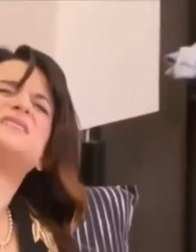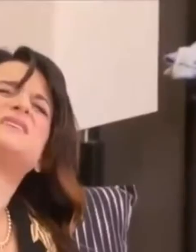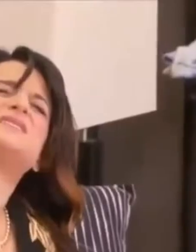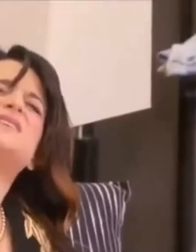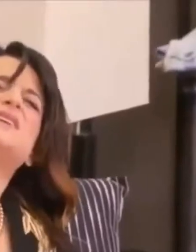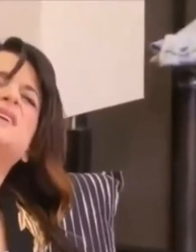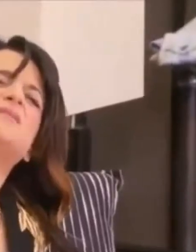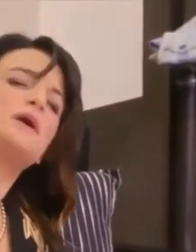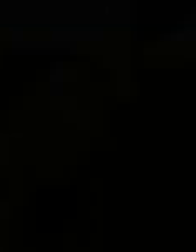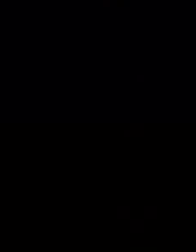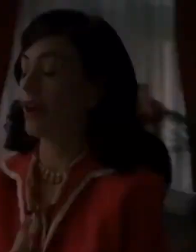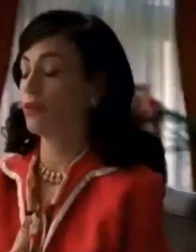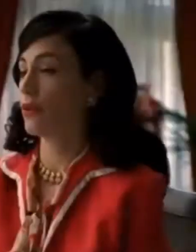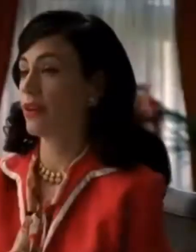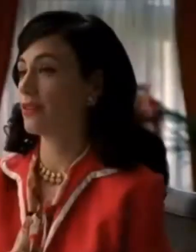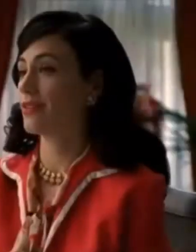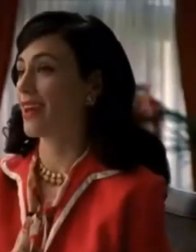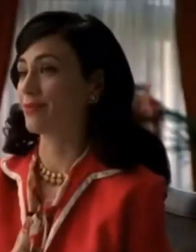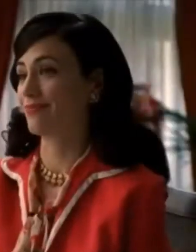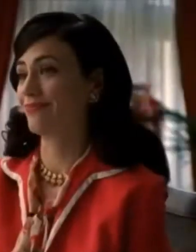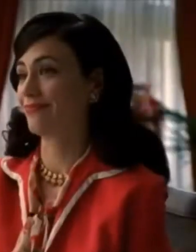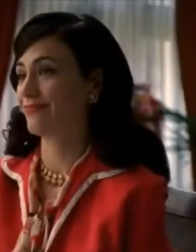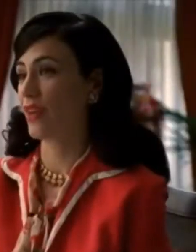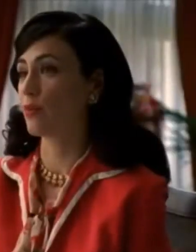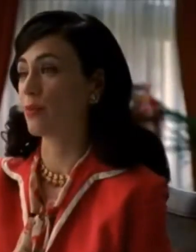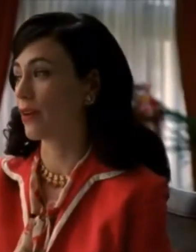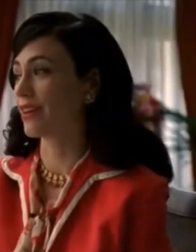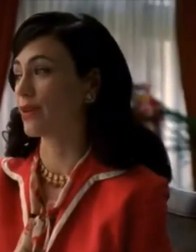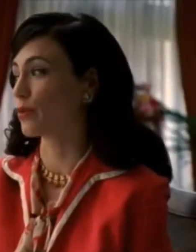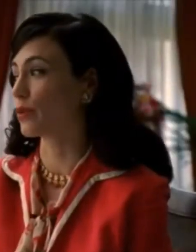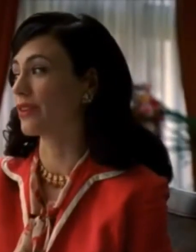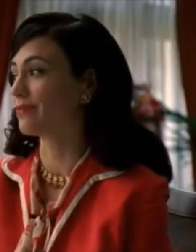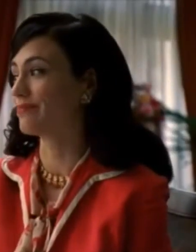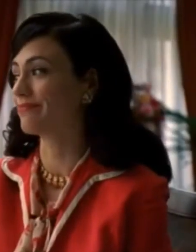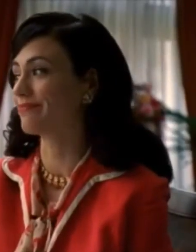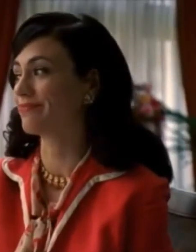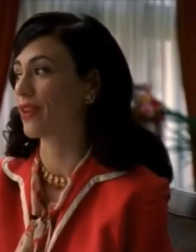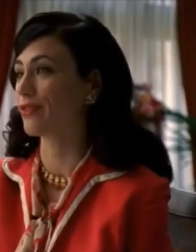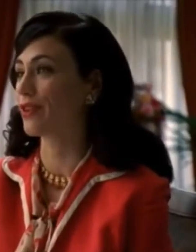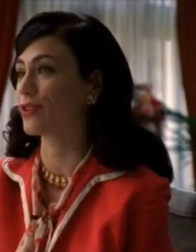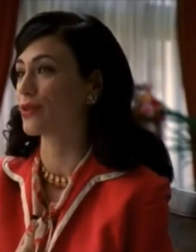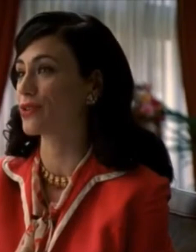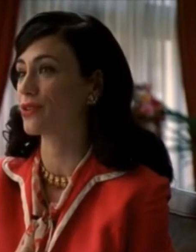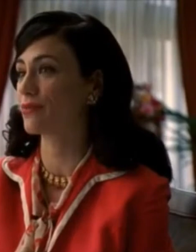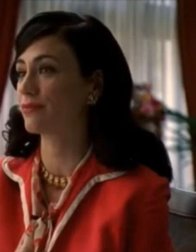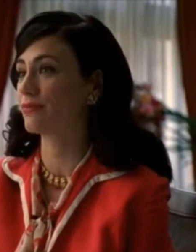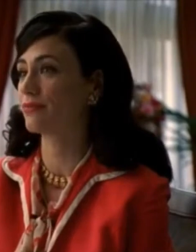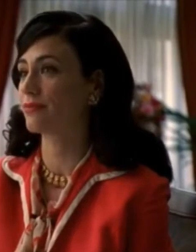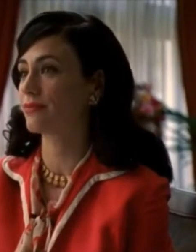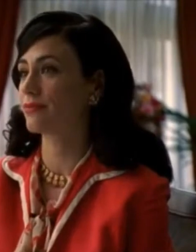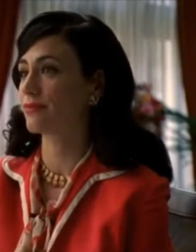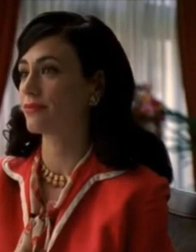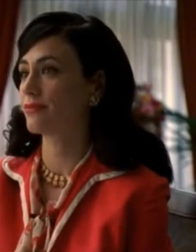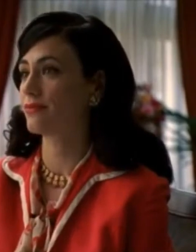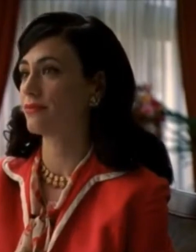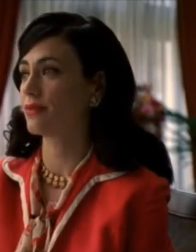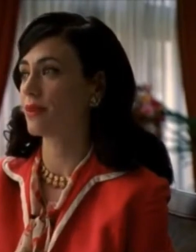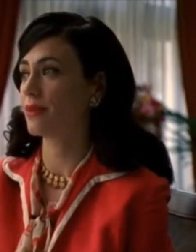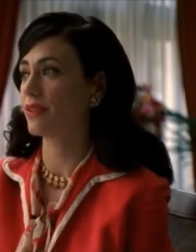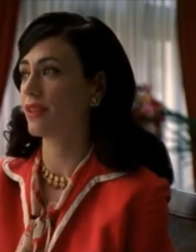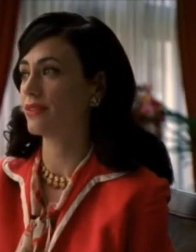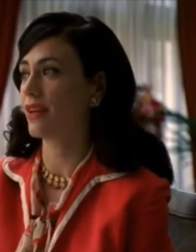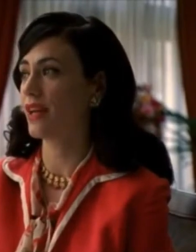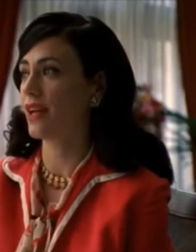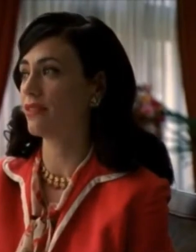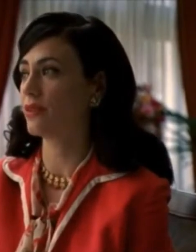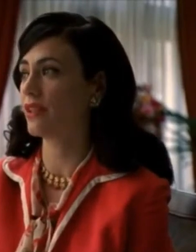my system. I don't know what I can say. I'm American. I'm really not very Jewish. If